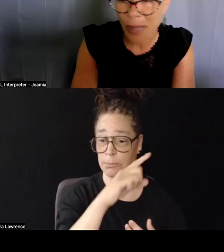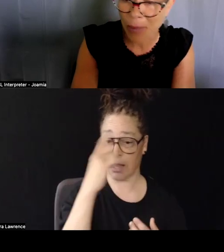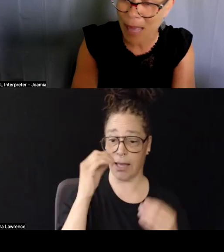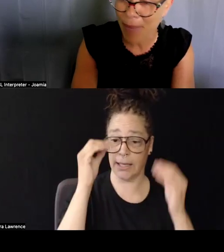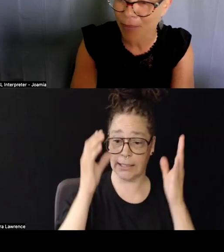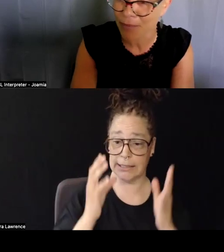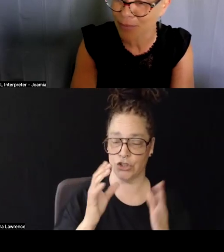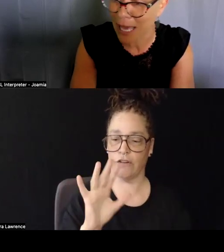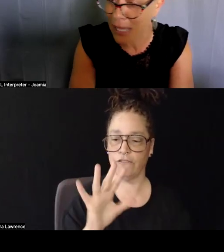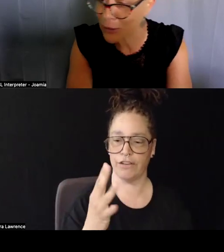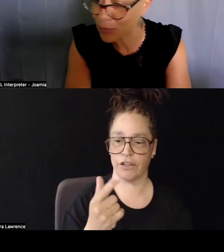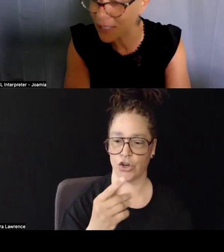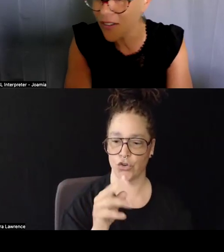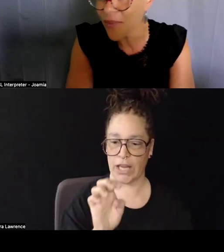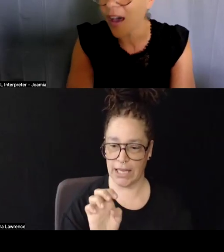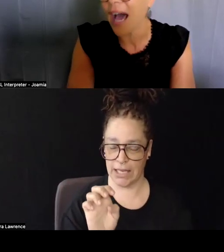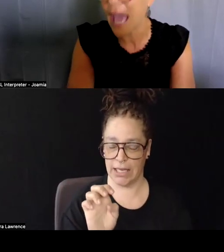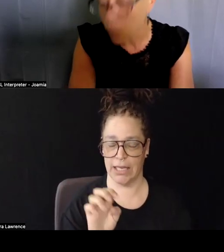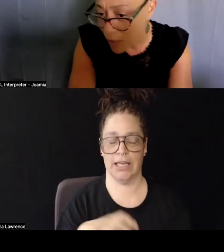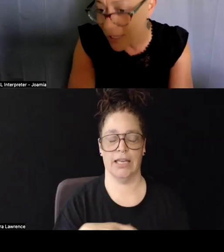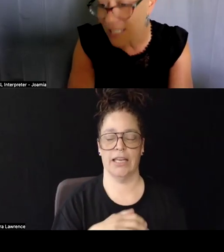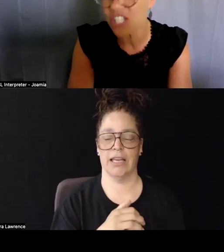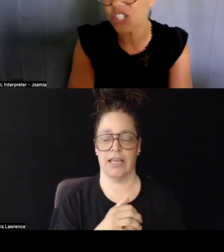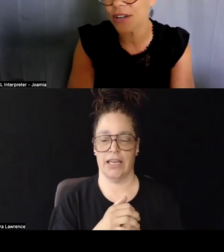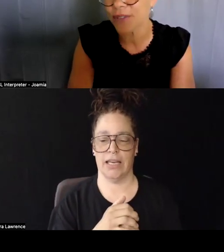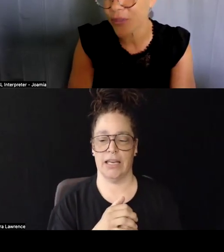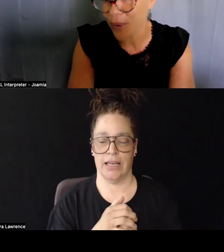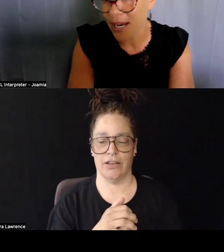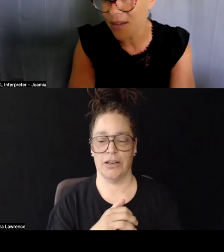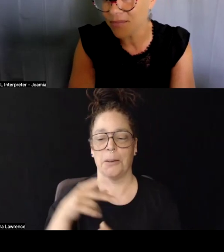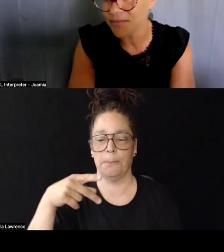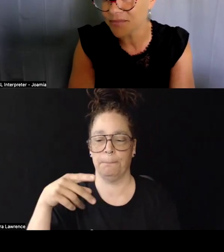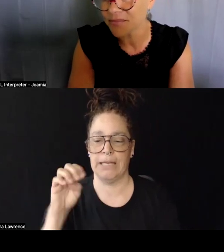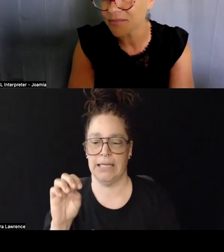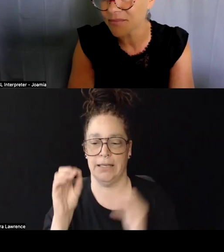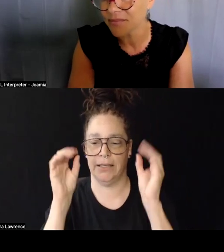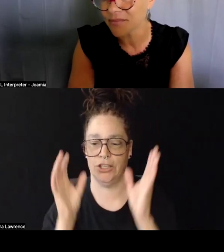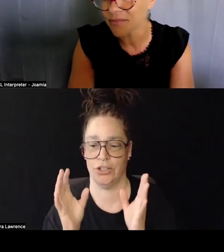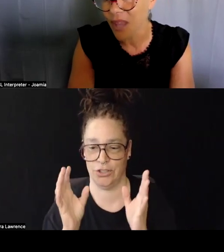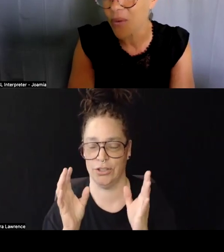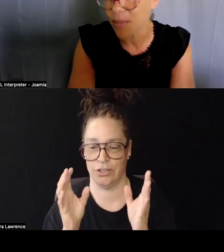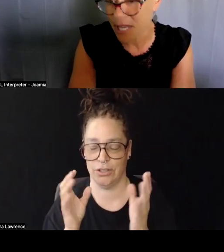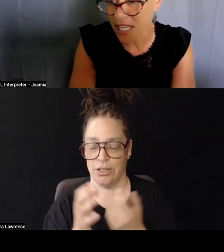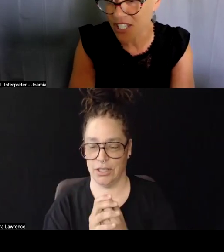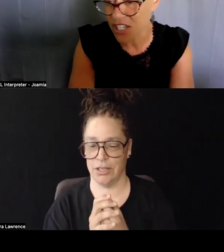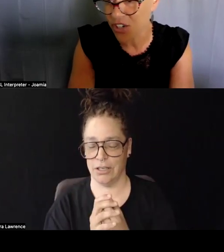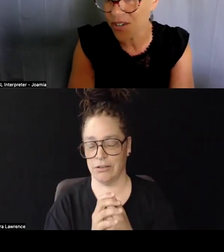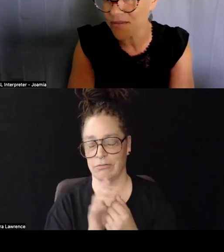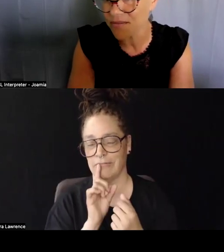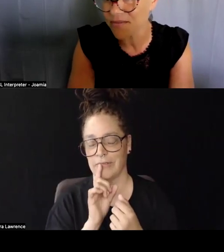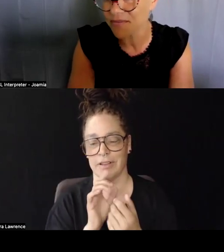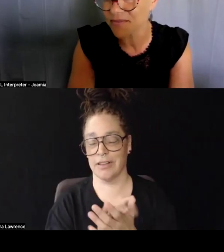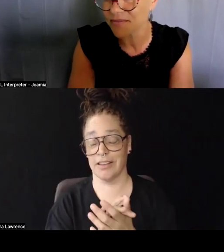Actually, well, maybe I'm lying a little bit. I had one Black teacher in 5th grade. It was a PE